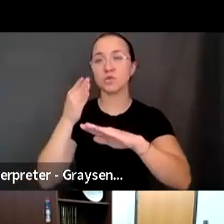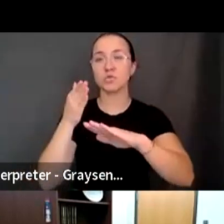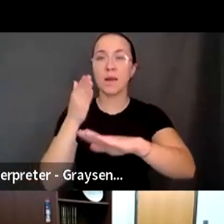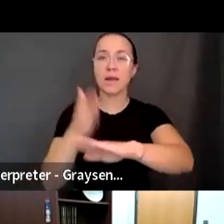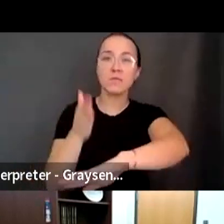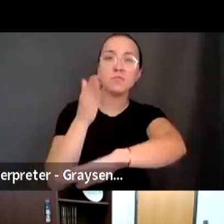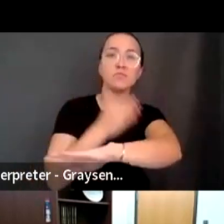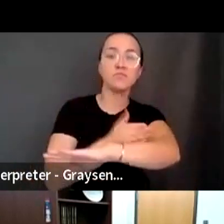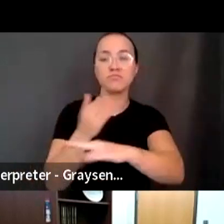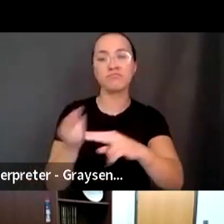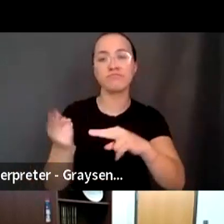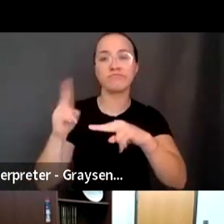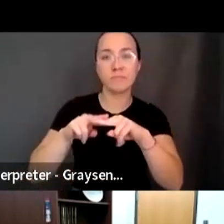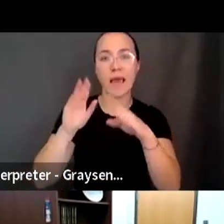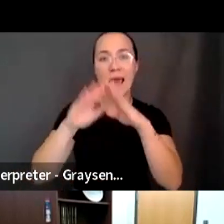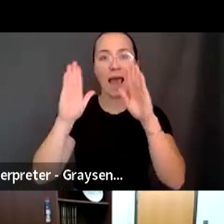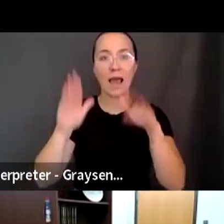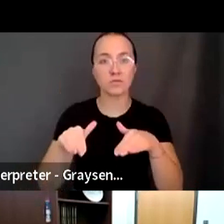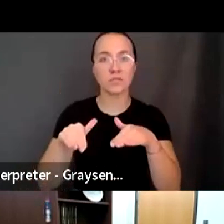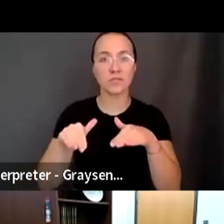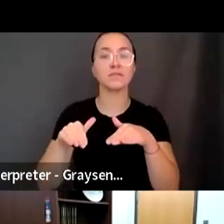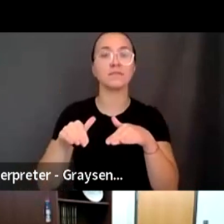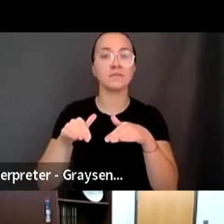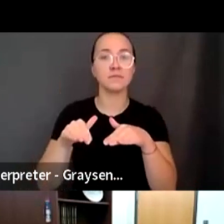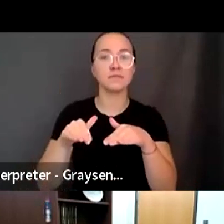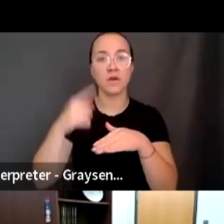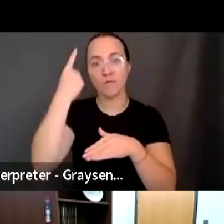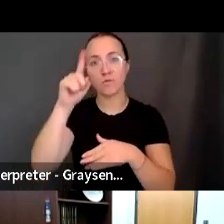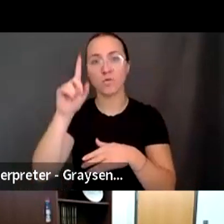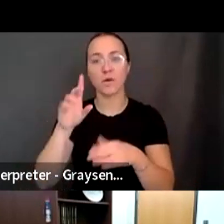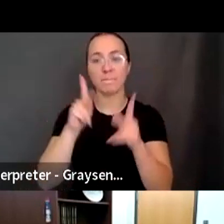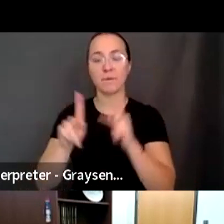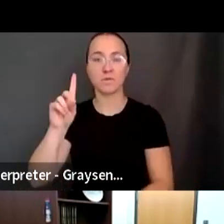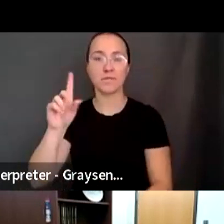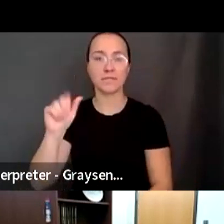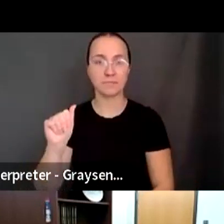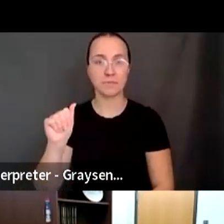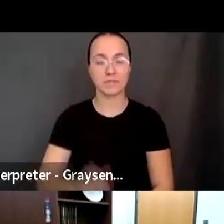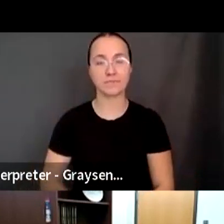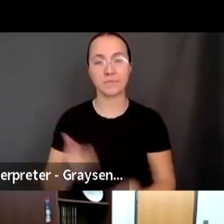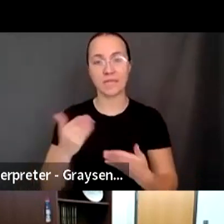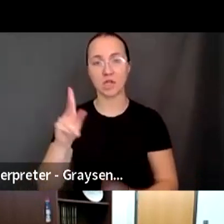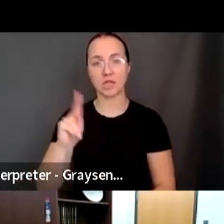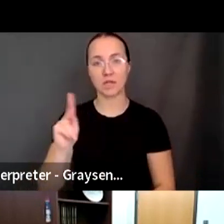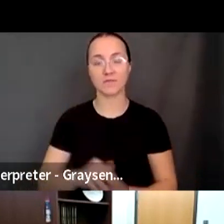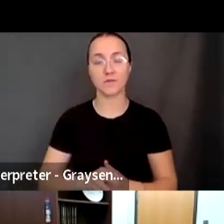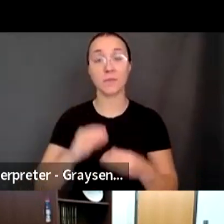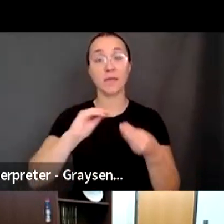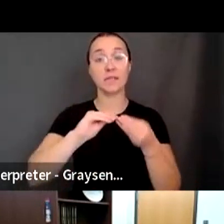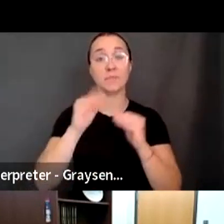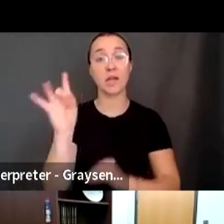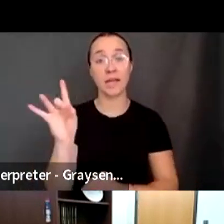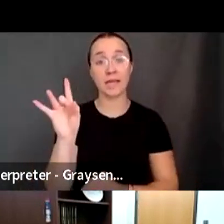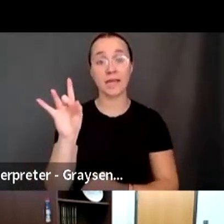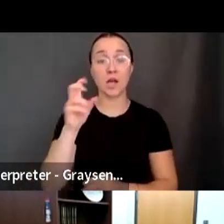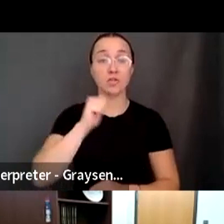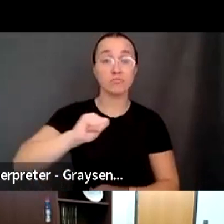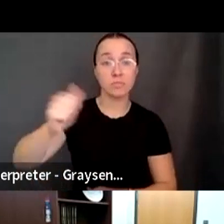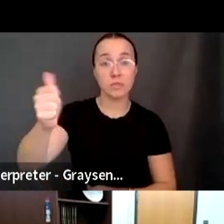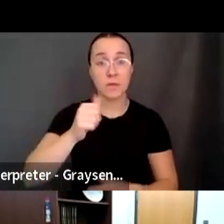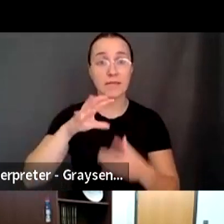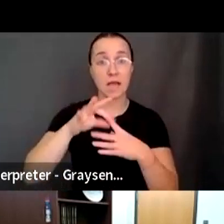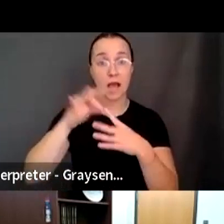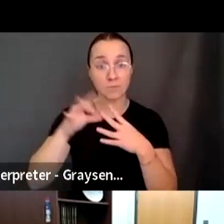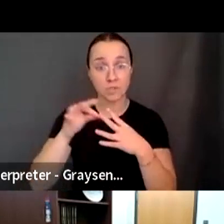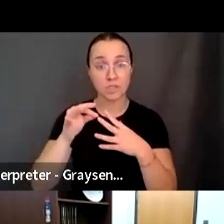this systemic issue? Number eight, transportation options